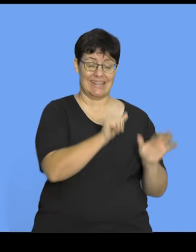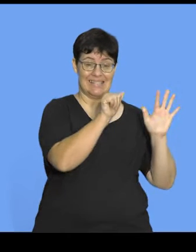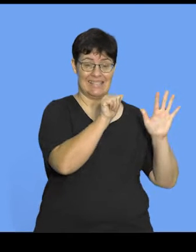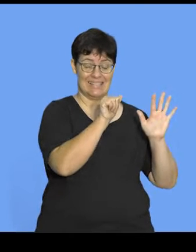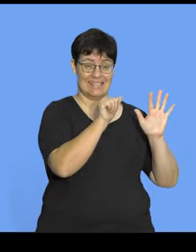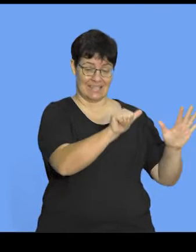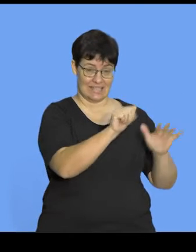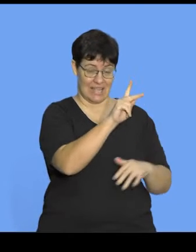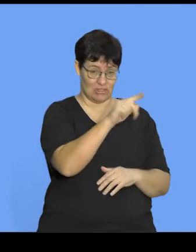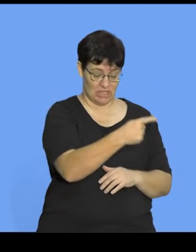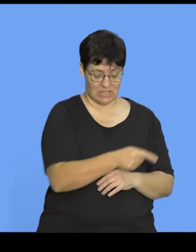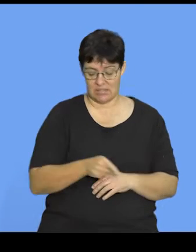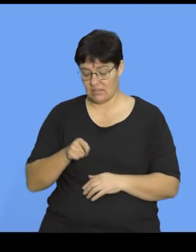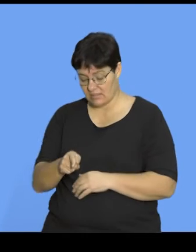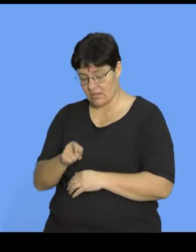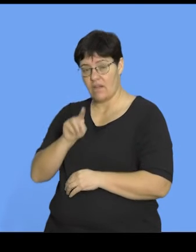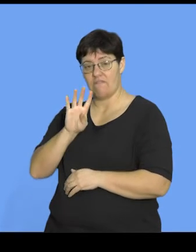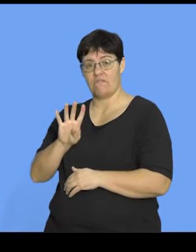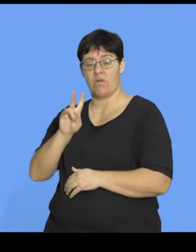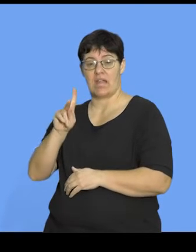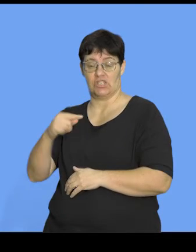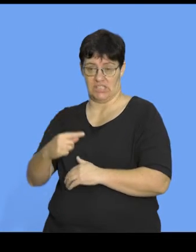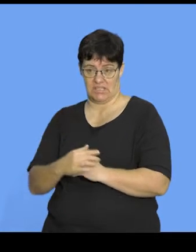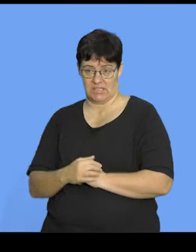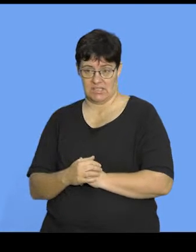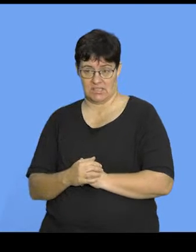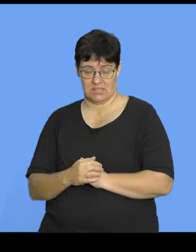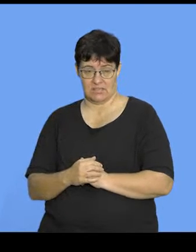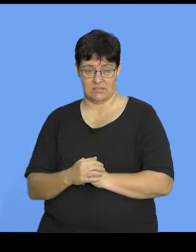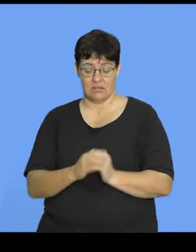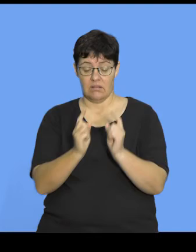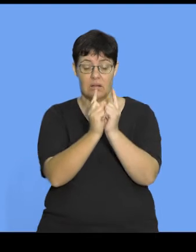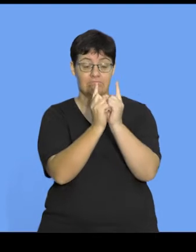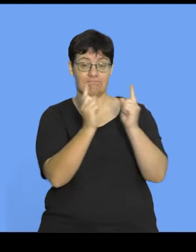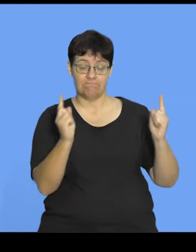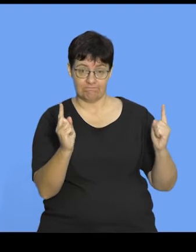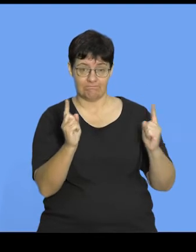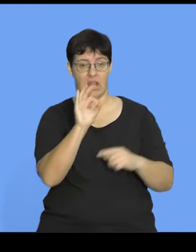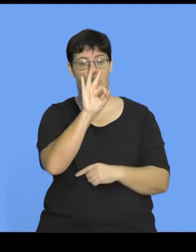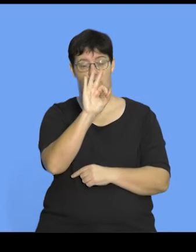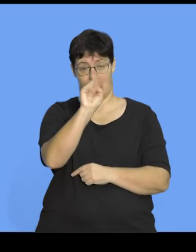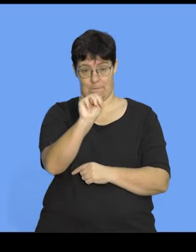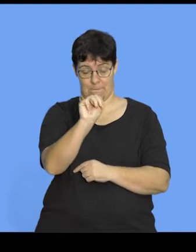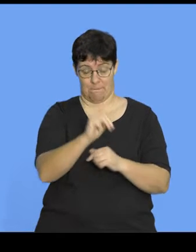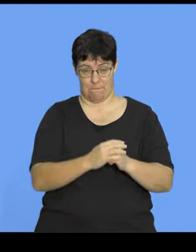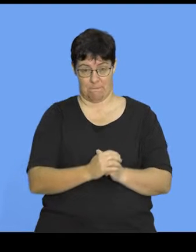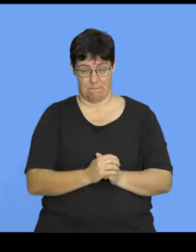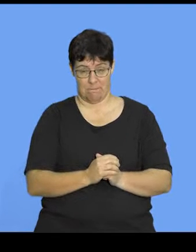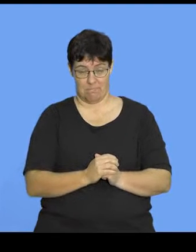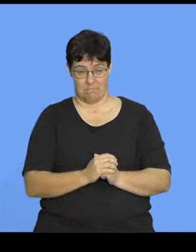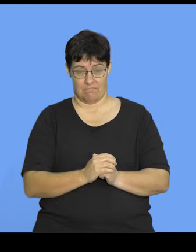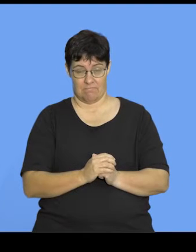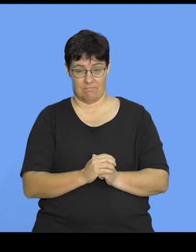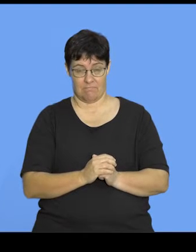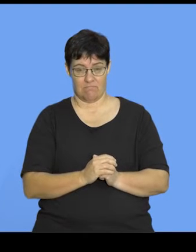kilograms and 4 kilograms, and they are 3 meters apart. They